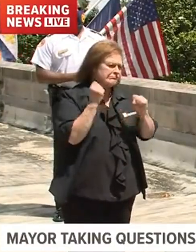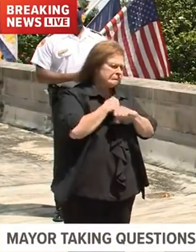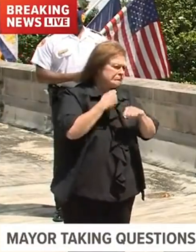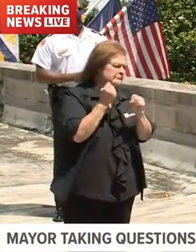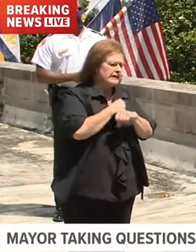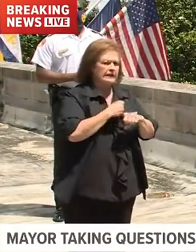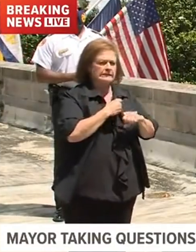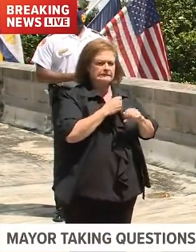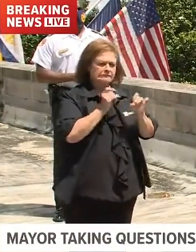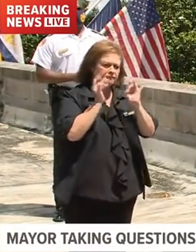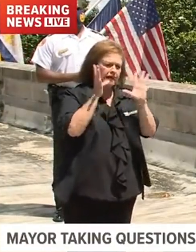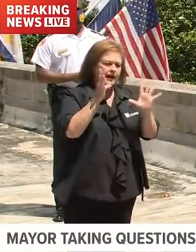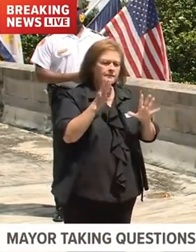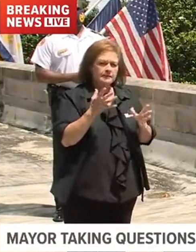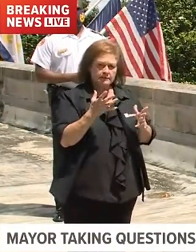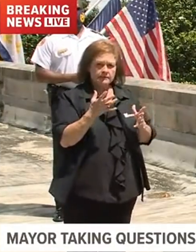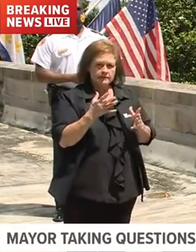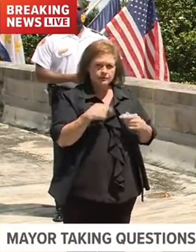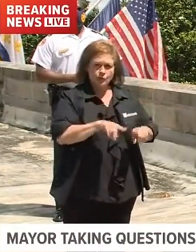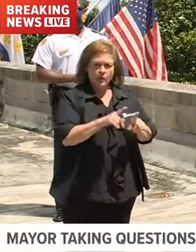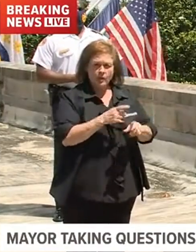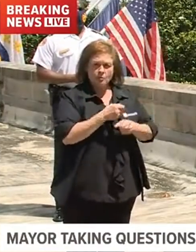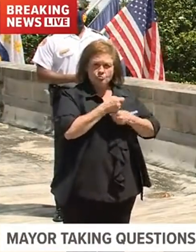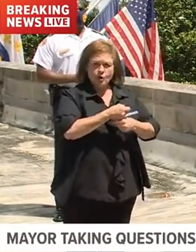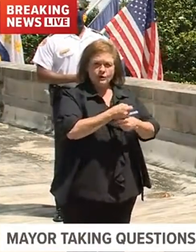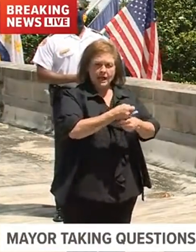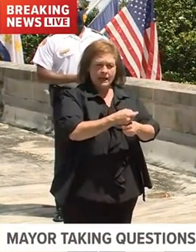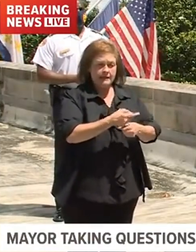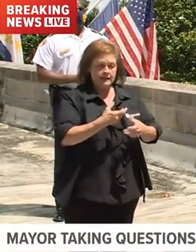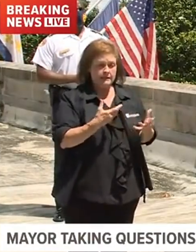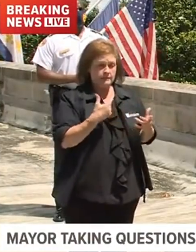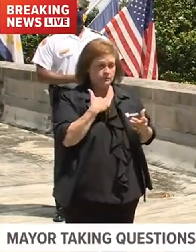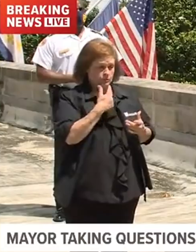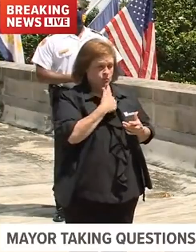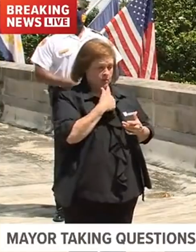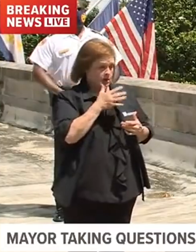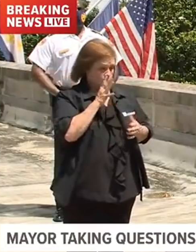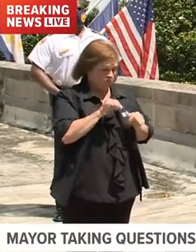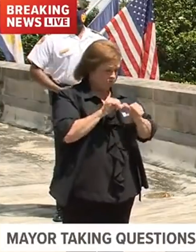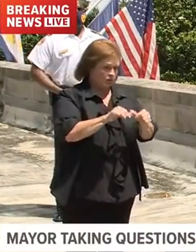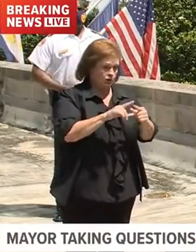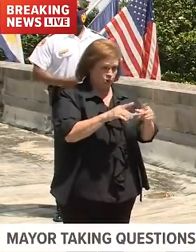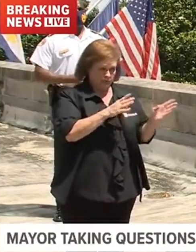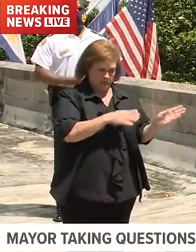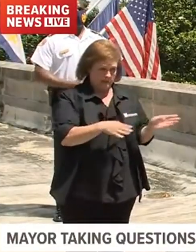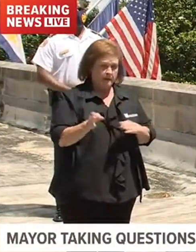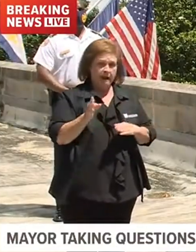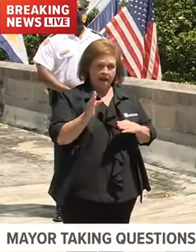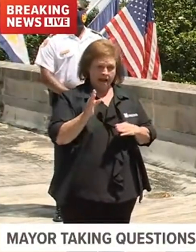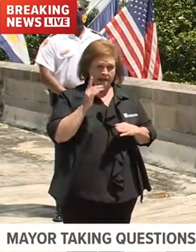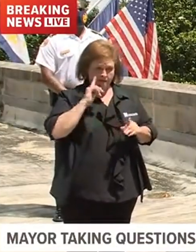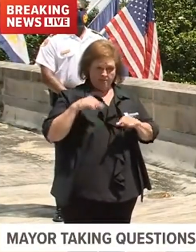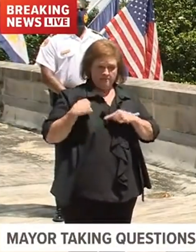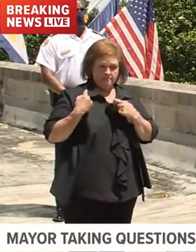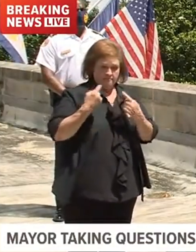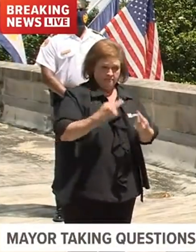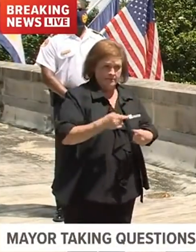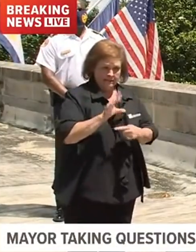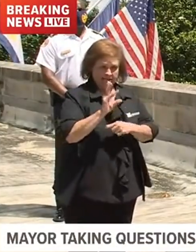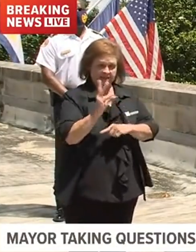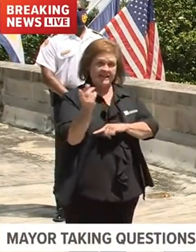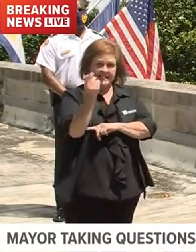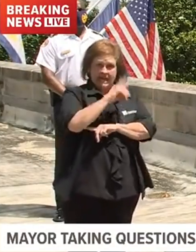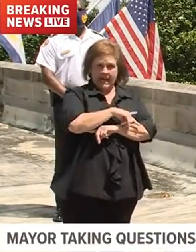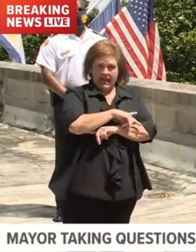as in our protest. And we will remain prepared as we've been over the past